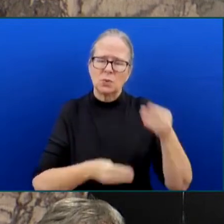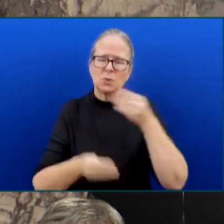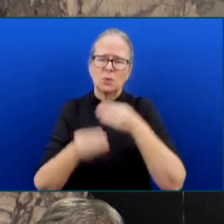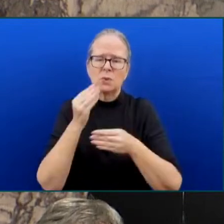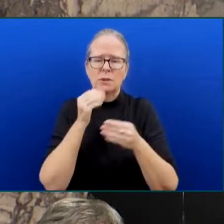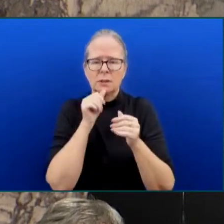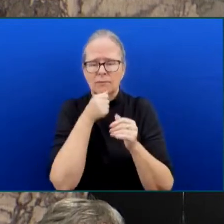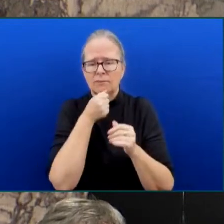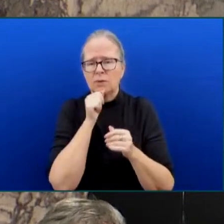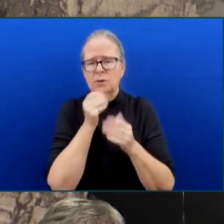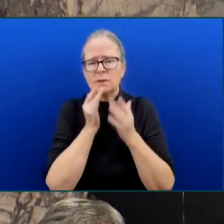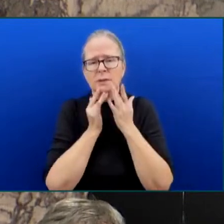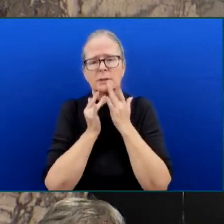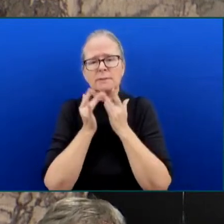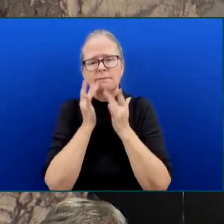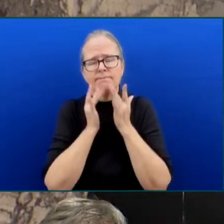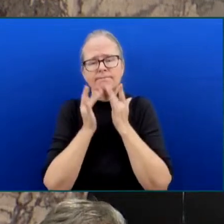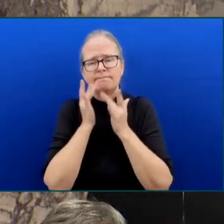BC's history.